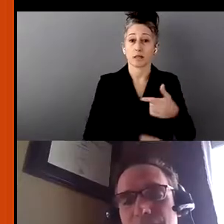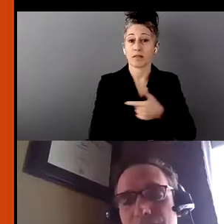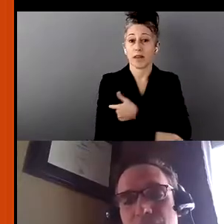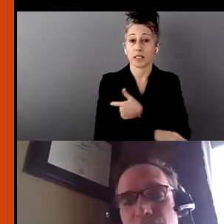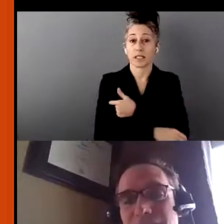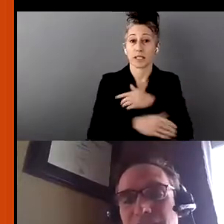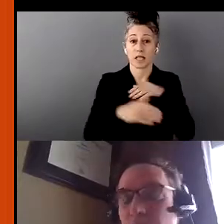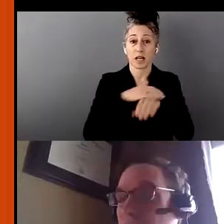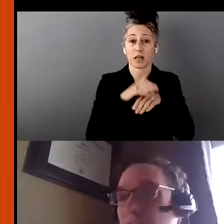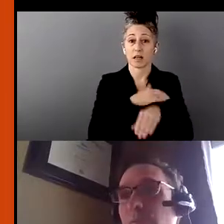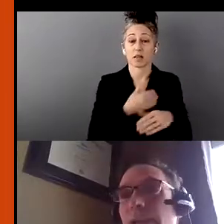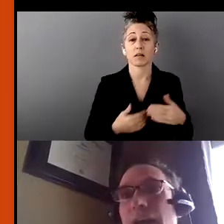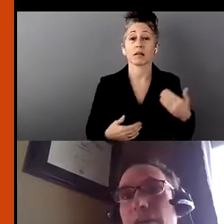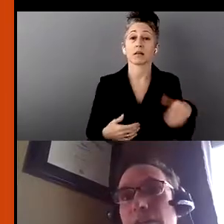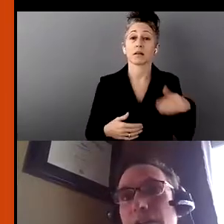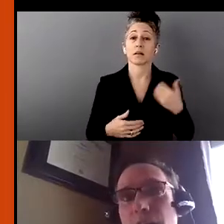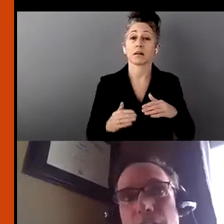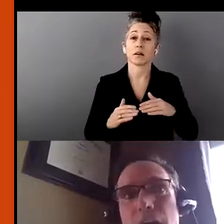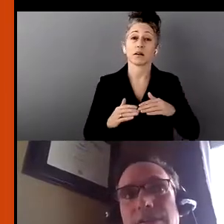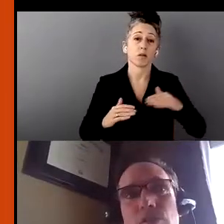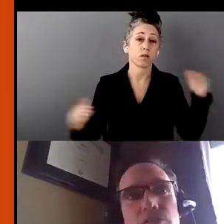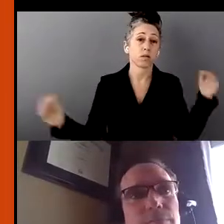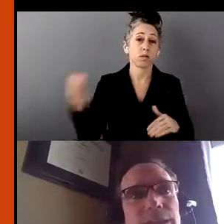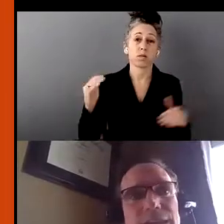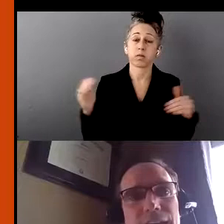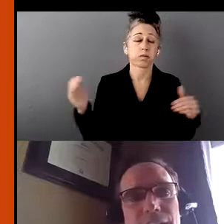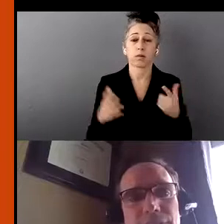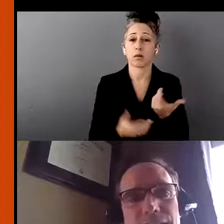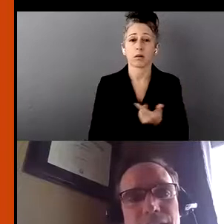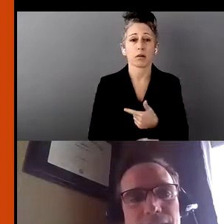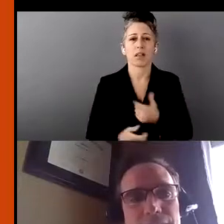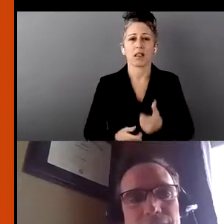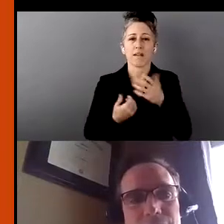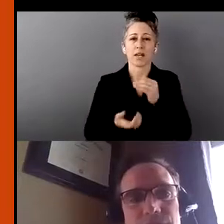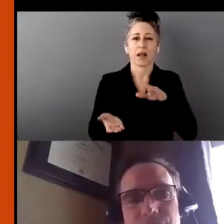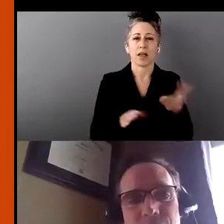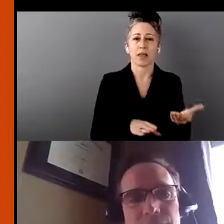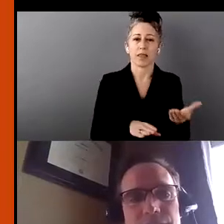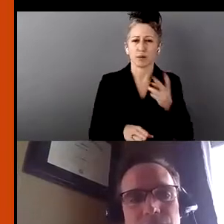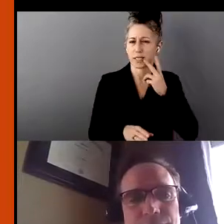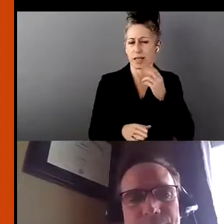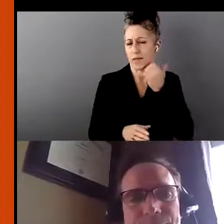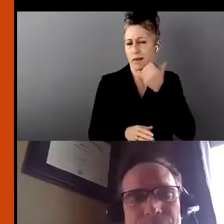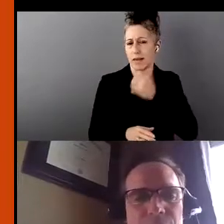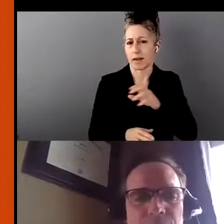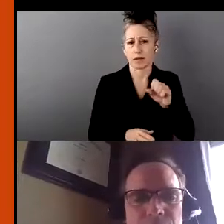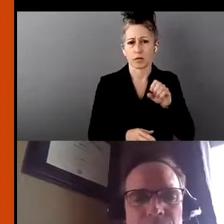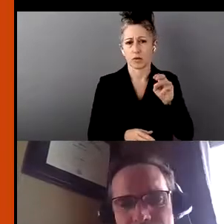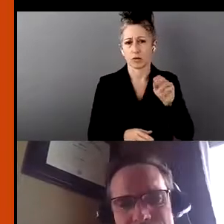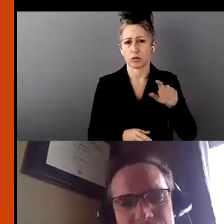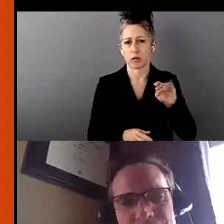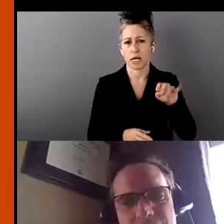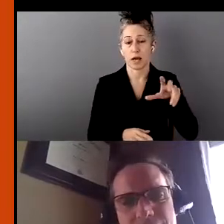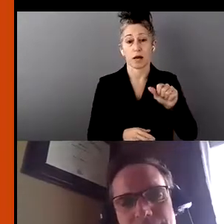death discussion. And you see this playing out on social media every day, and it is very, very striking.